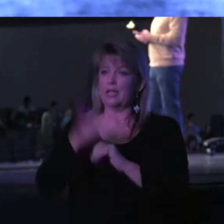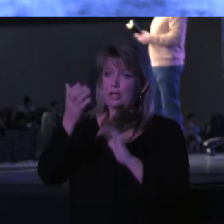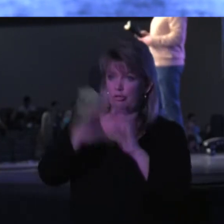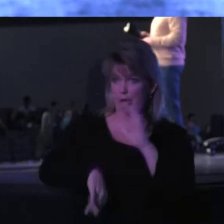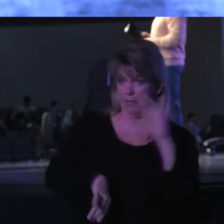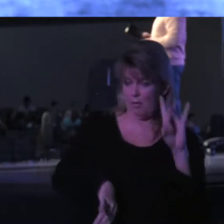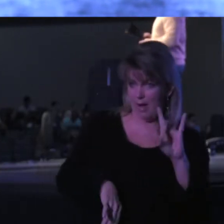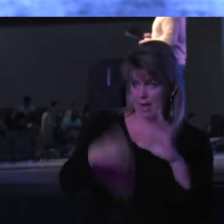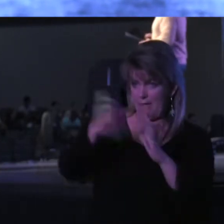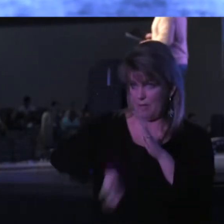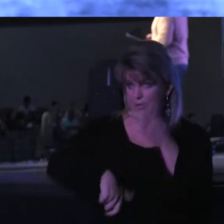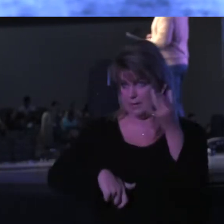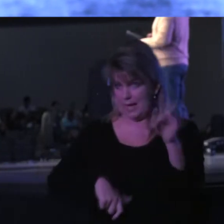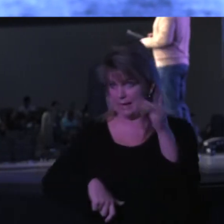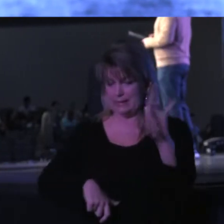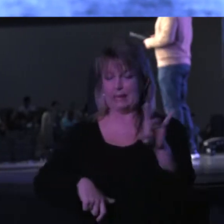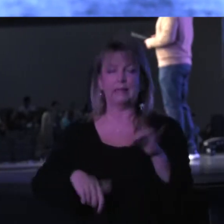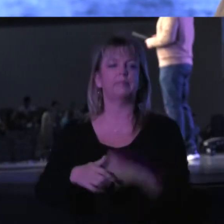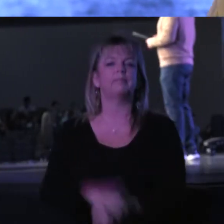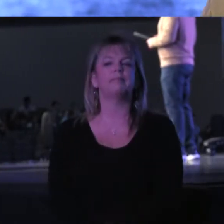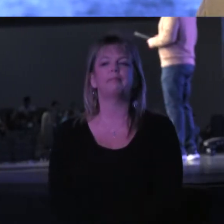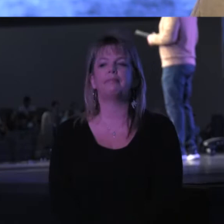chapter 8, verse 18.